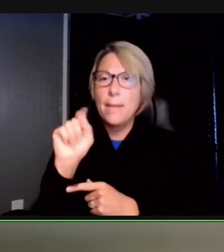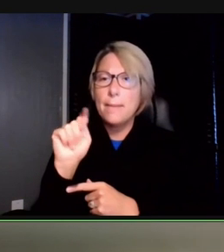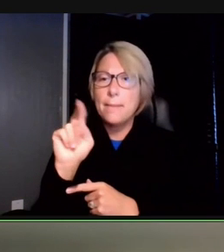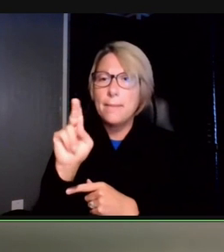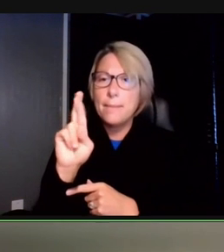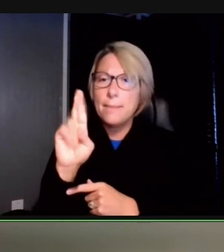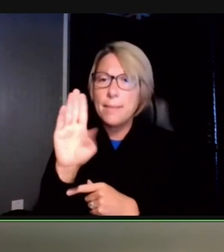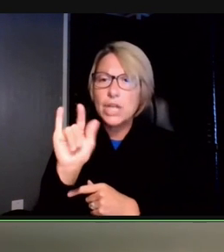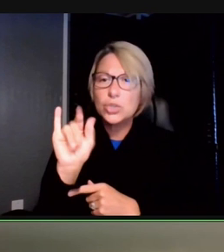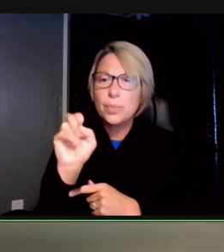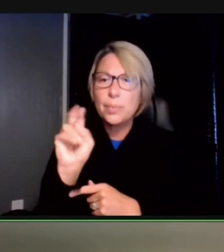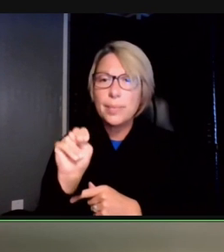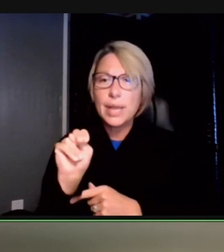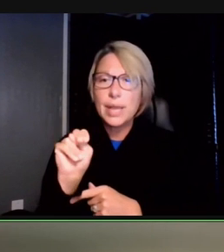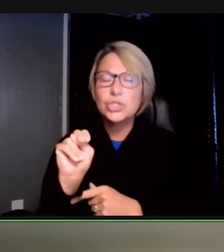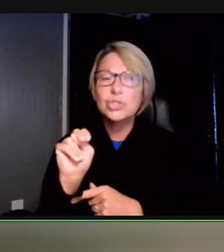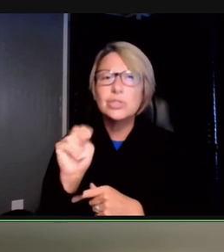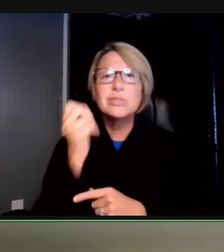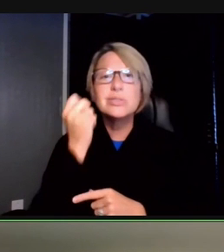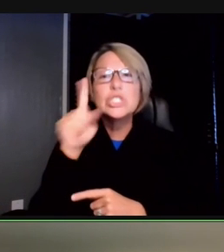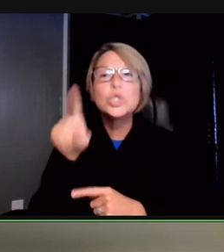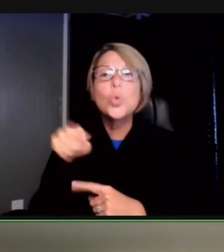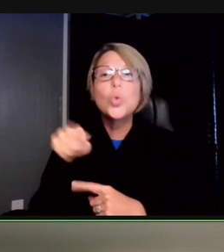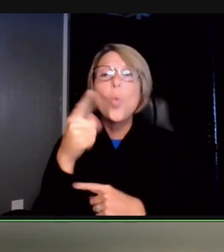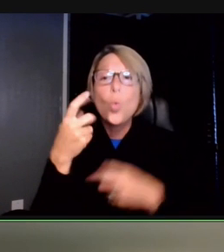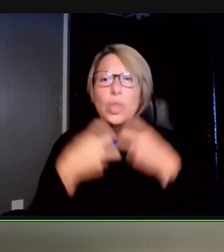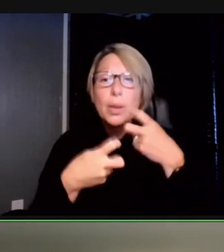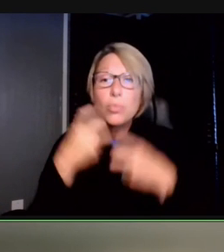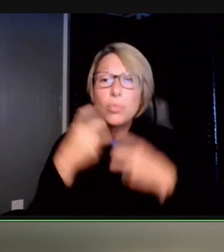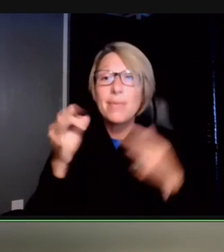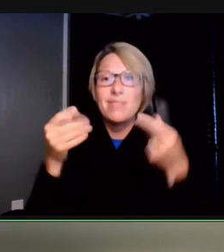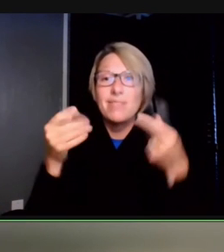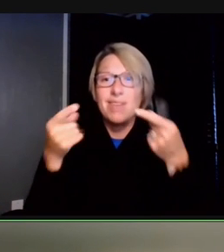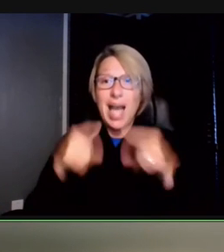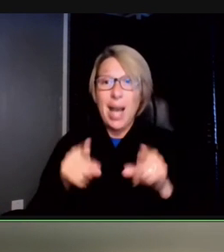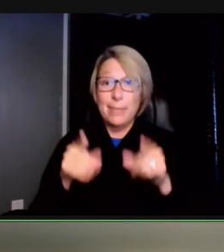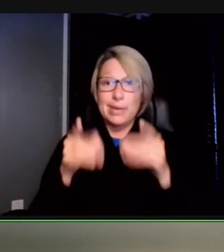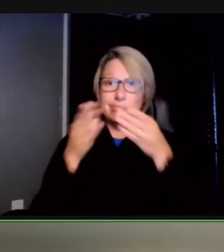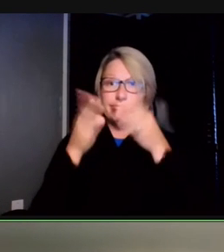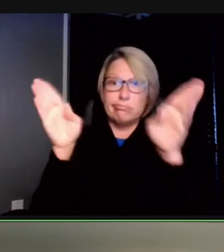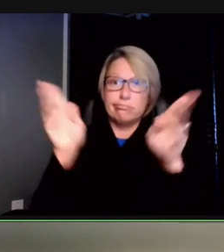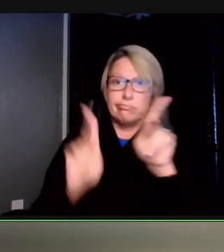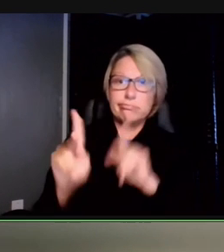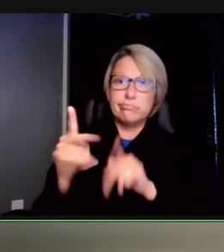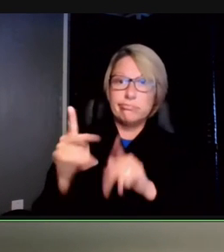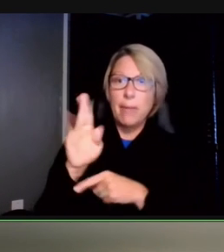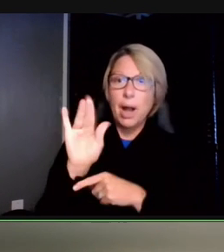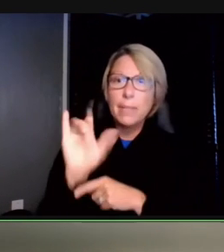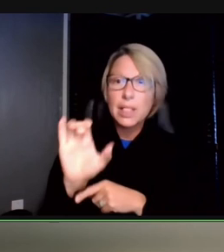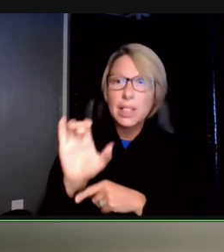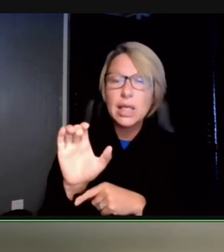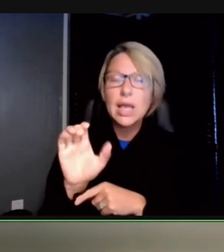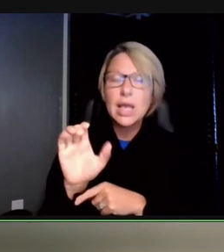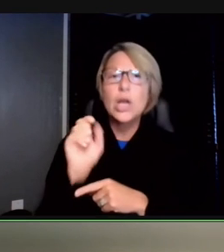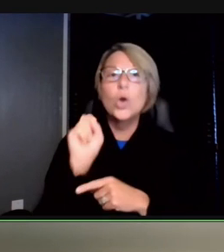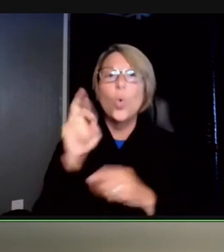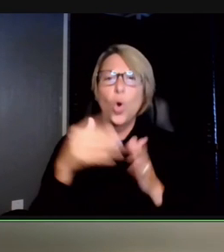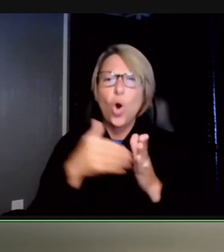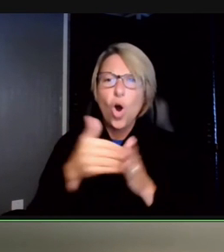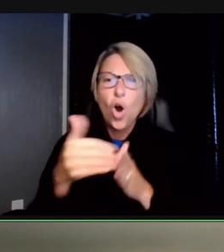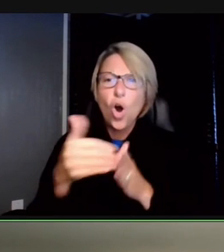only be considered a problem if it is done in public, if it is done excessively, causing pain